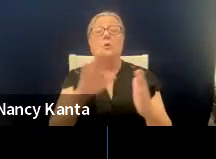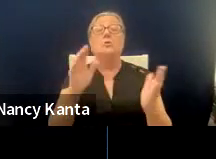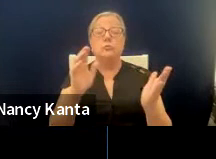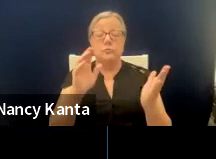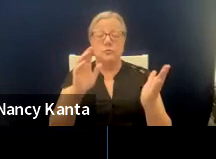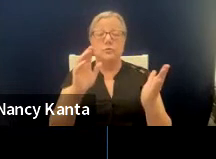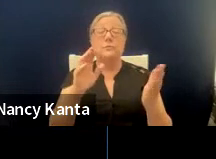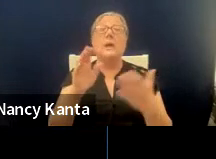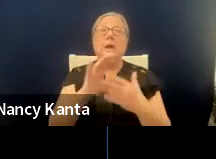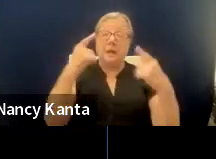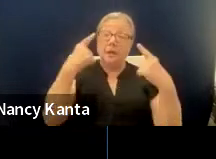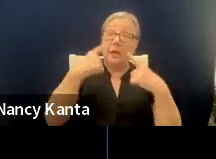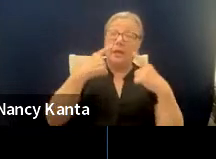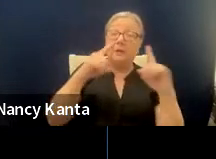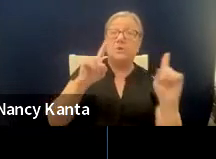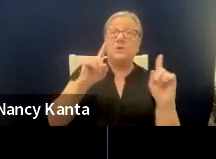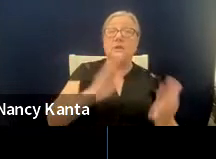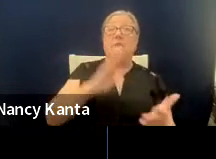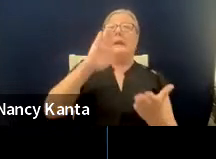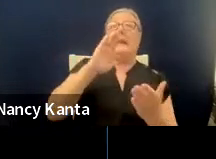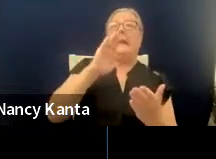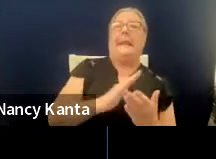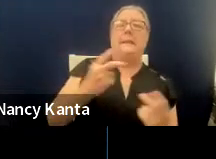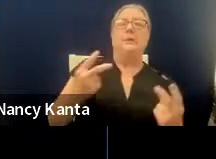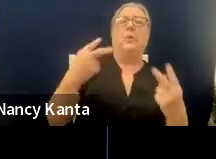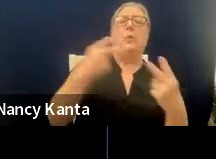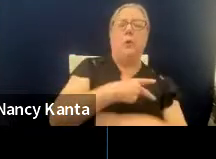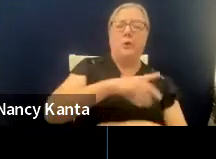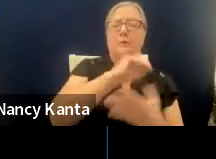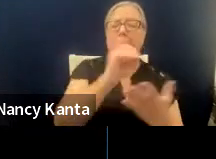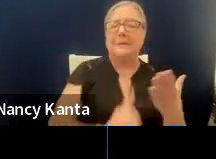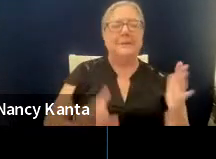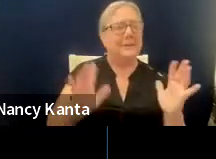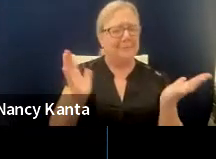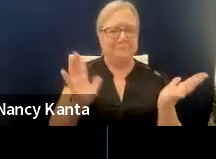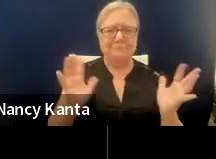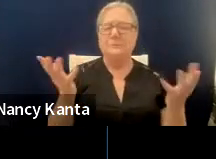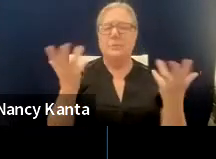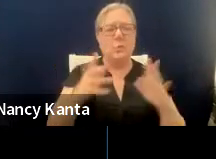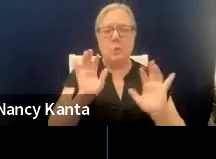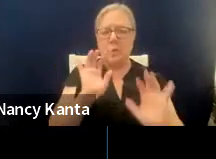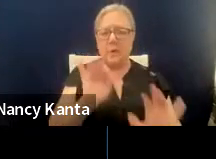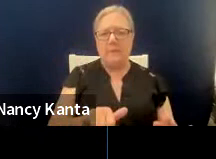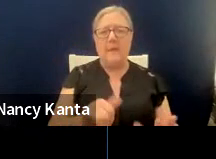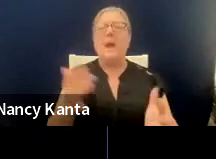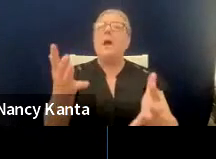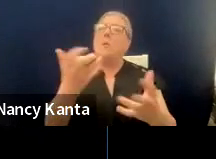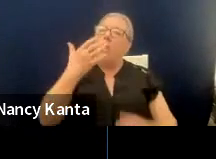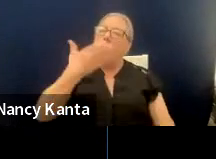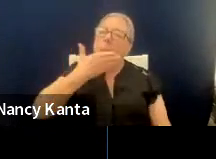worst design, but that's not what we're aiming for here. We're very much aiming to achieve the best design.